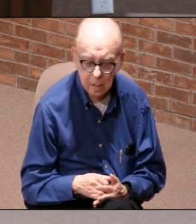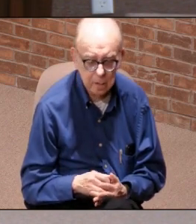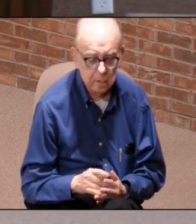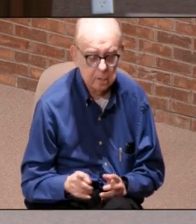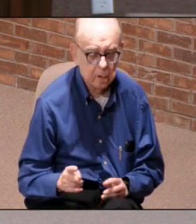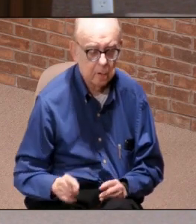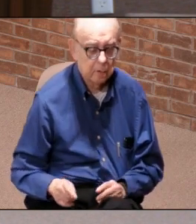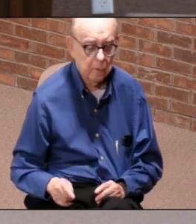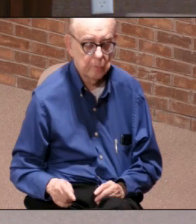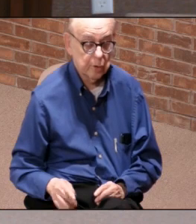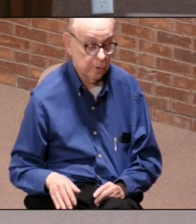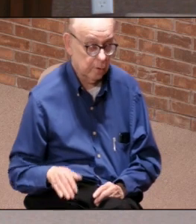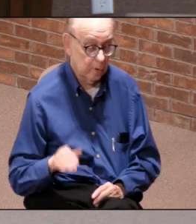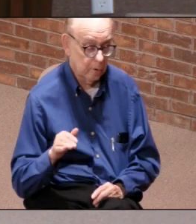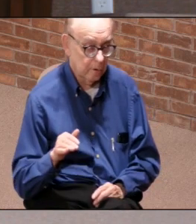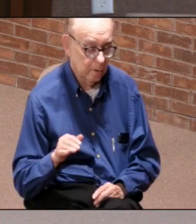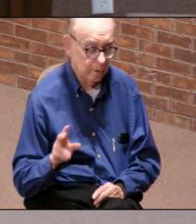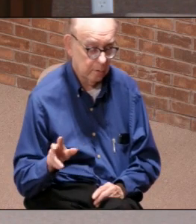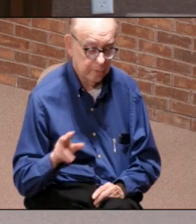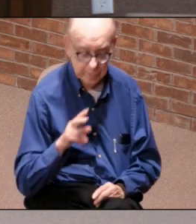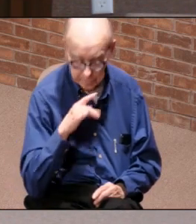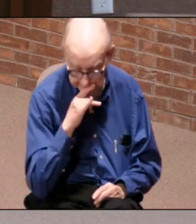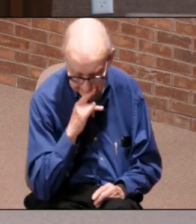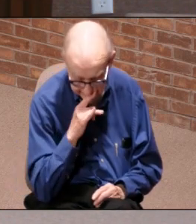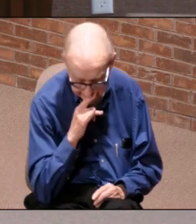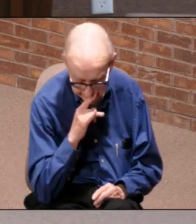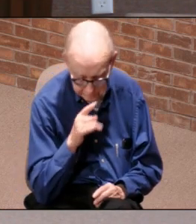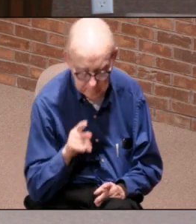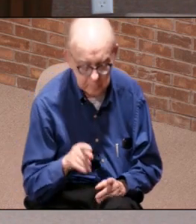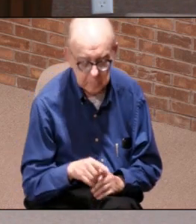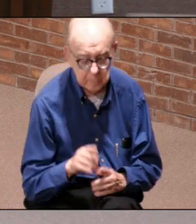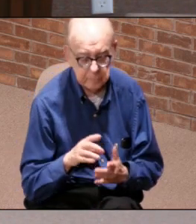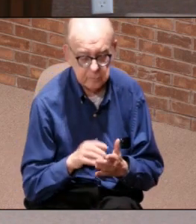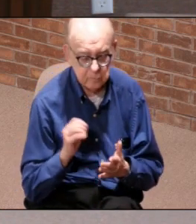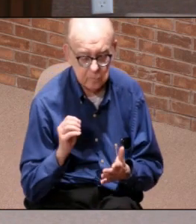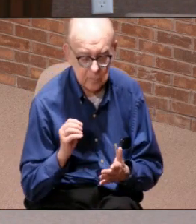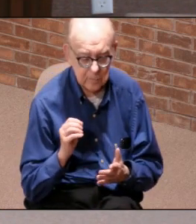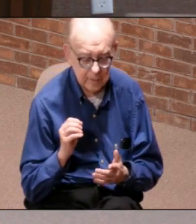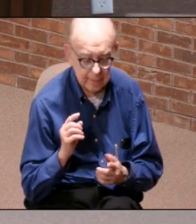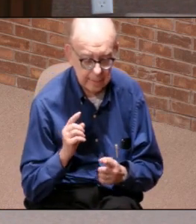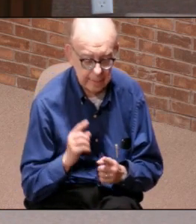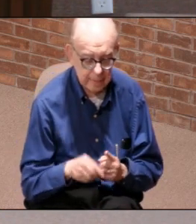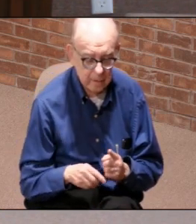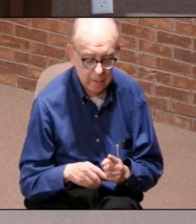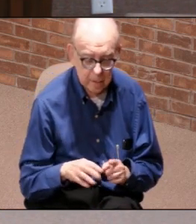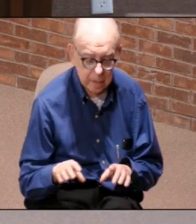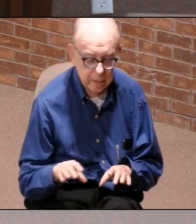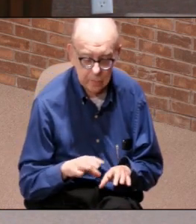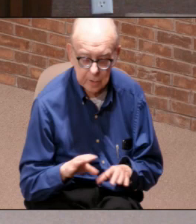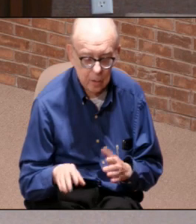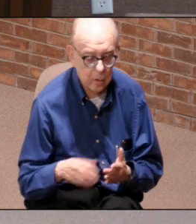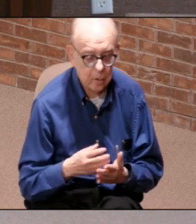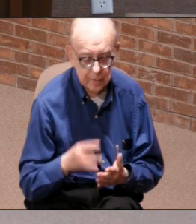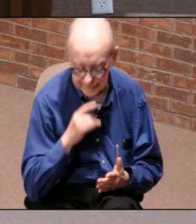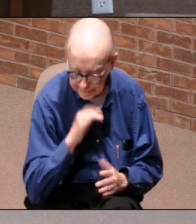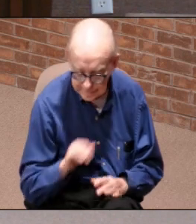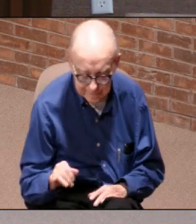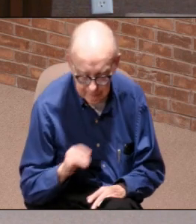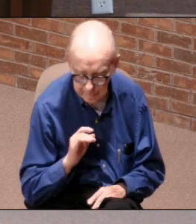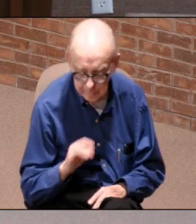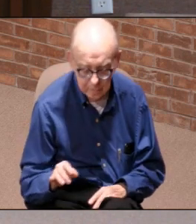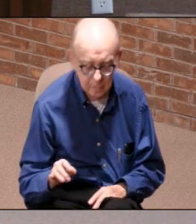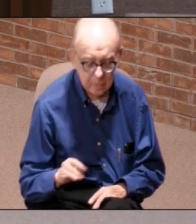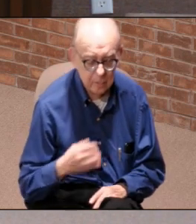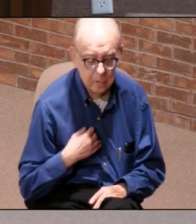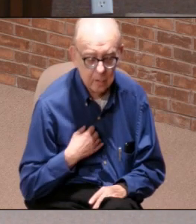as growing up with 3 kids, I also found out you cannot treat all 3 kids the same. They